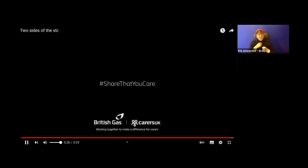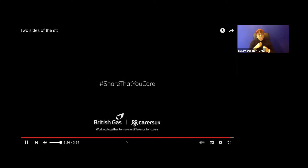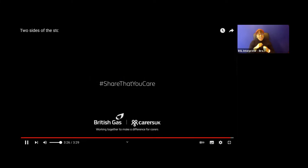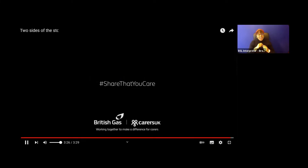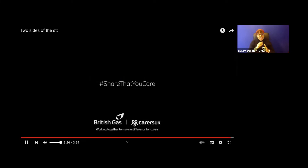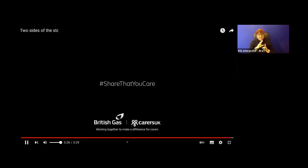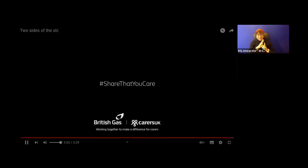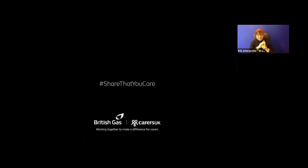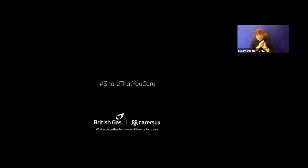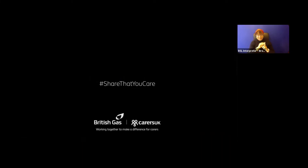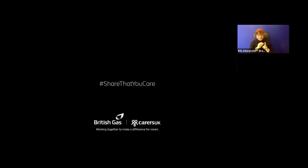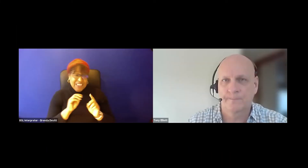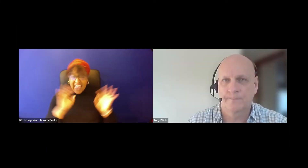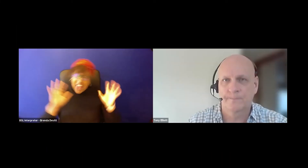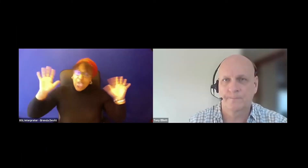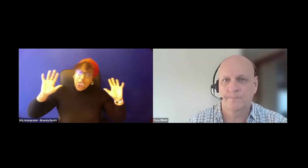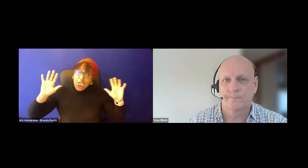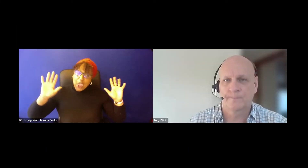Hello.